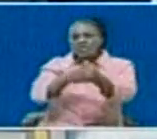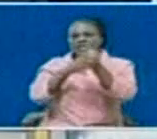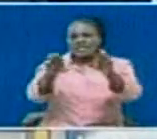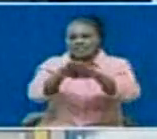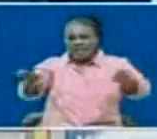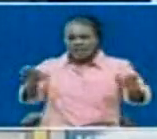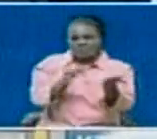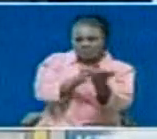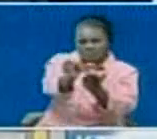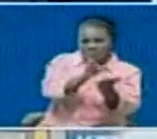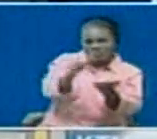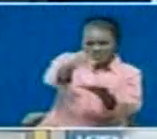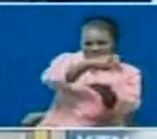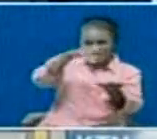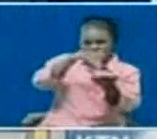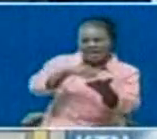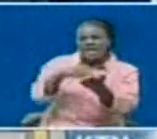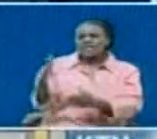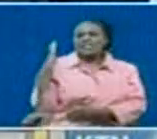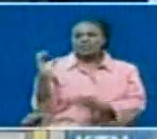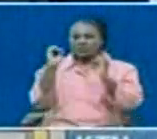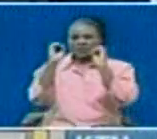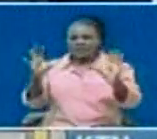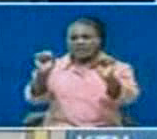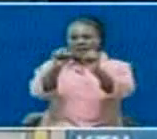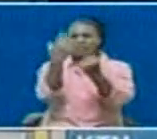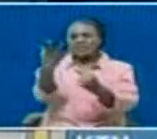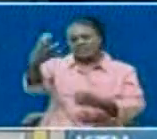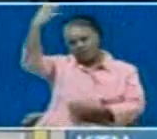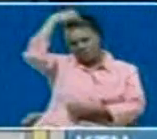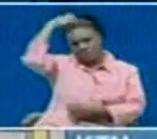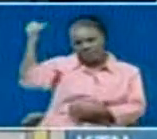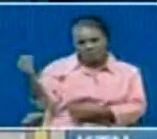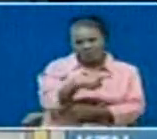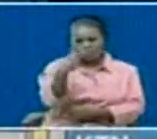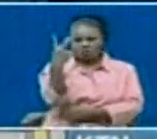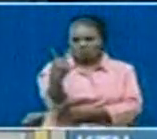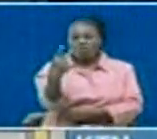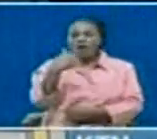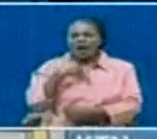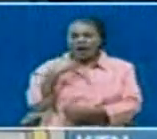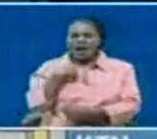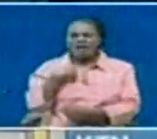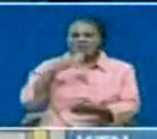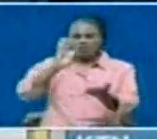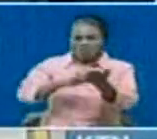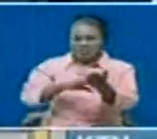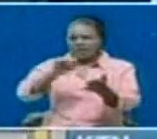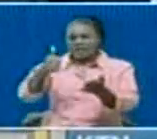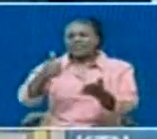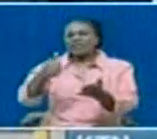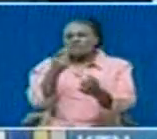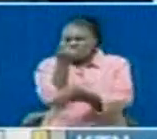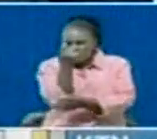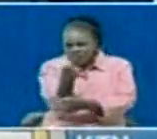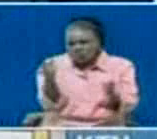issue was at the center of the insecurity witnessed in Lamu in the last 2 months. We shall be bringing you those sentiments by the head of state in